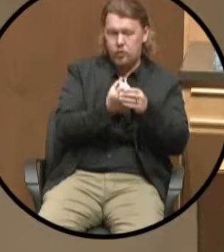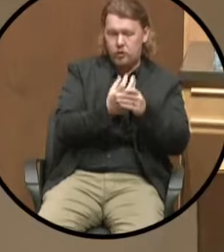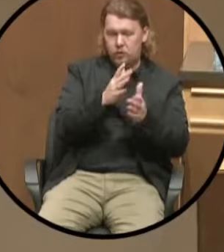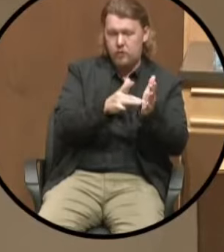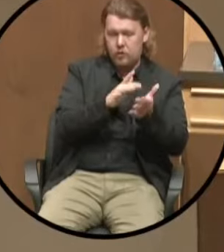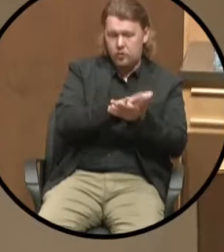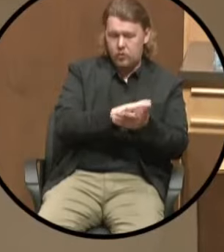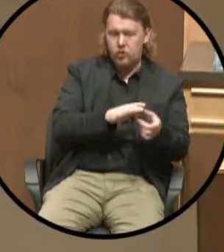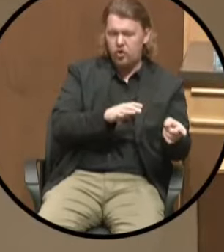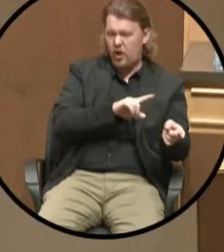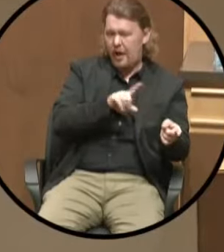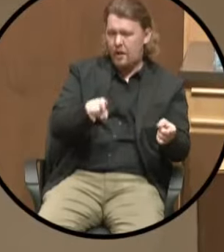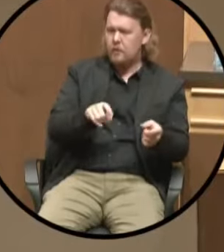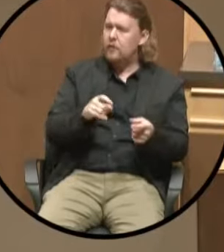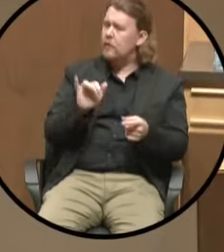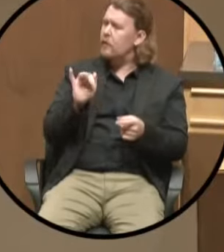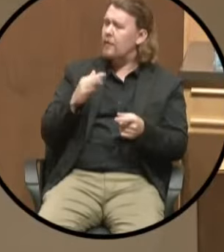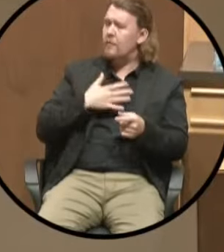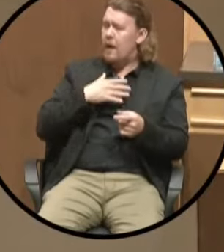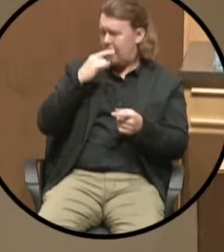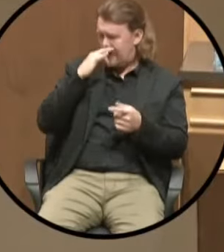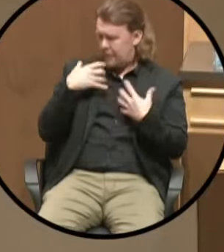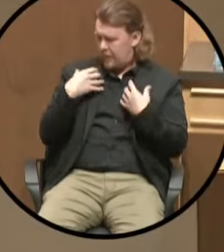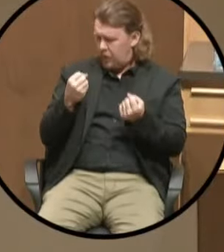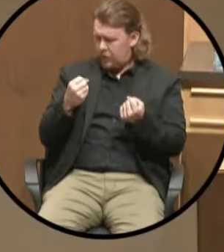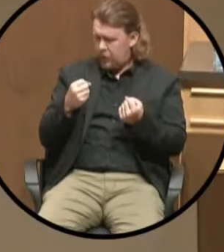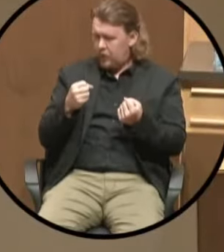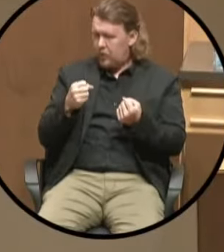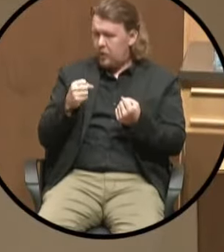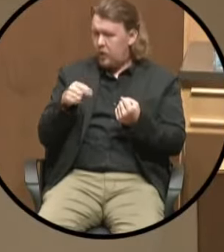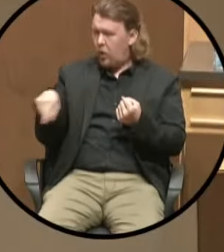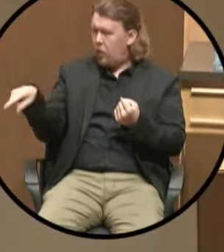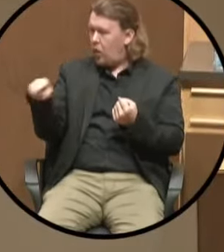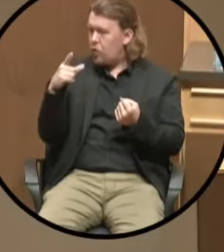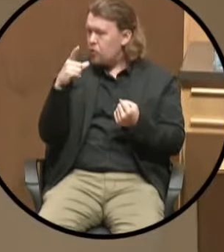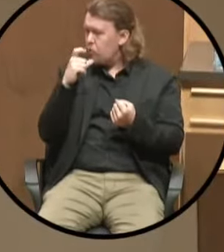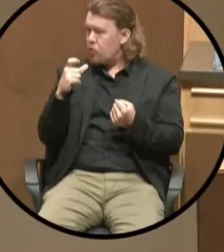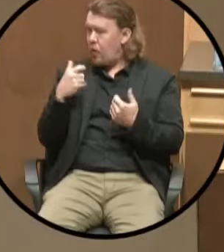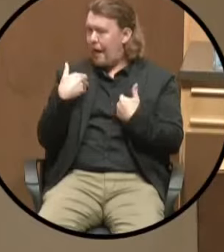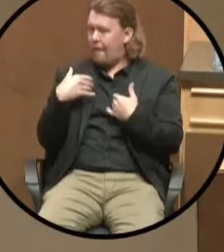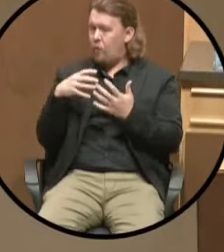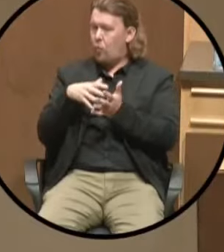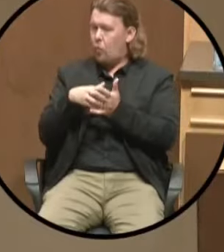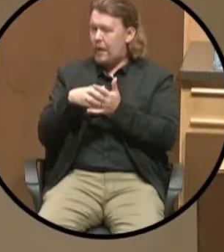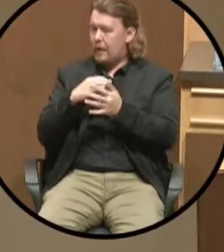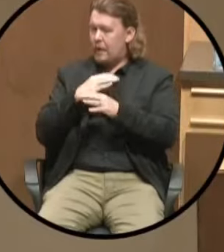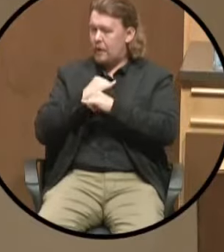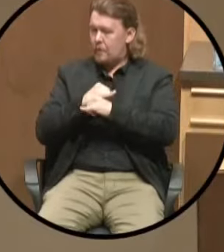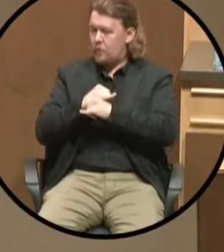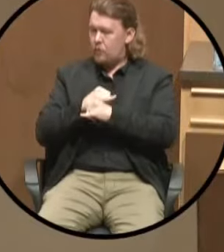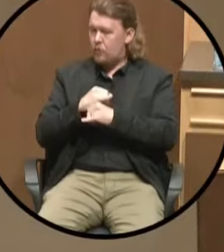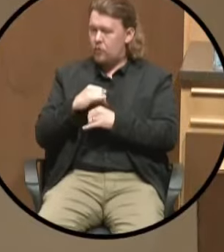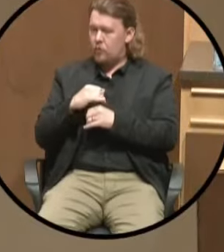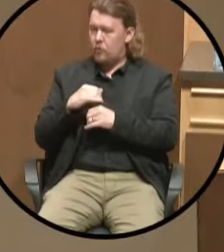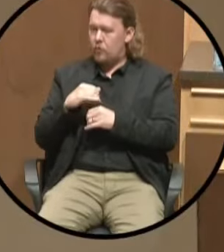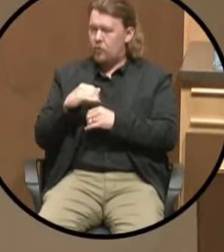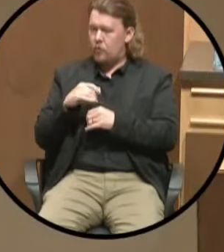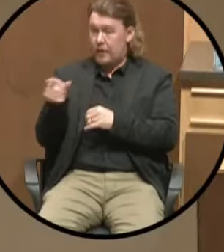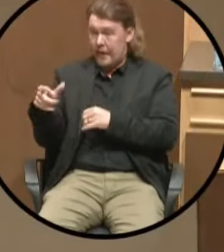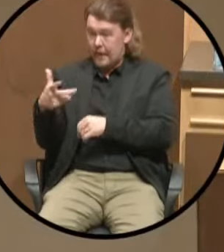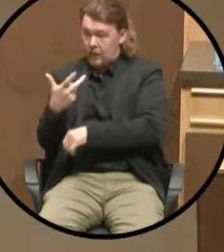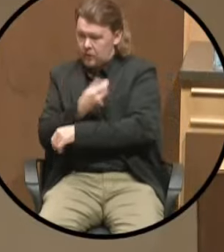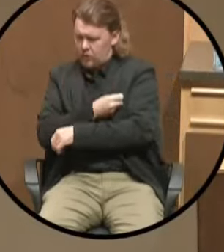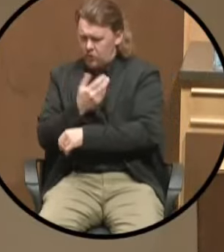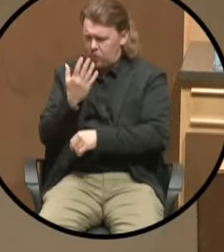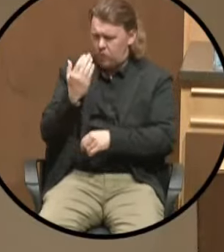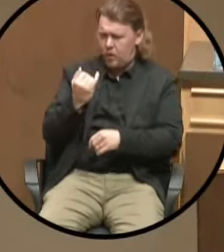my child is healthy and those who are immune compromised or others decide to get the vaccine, why should I